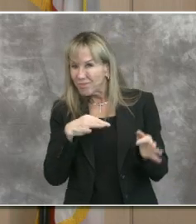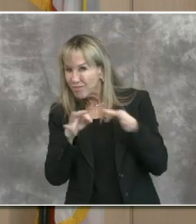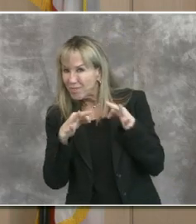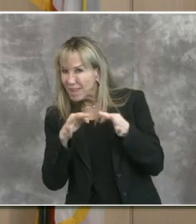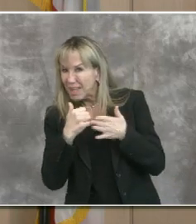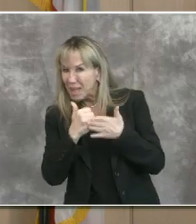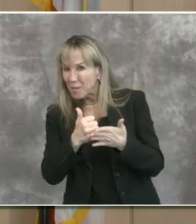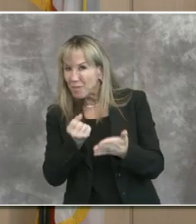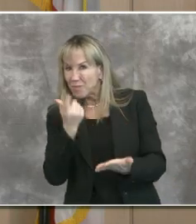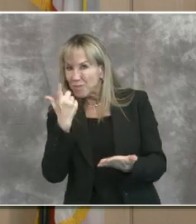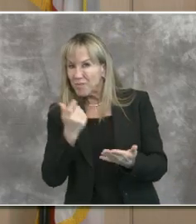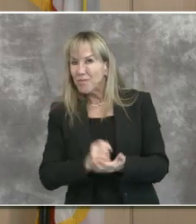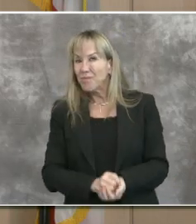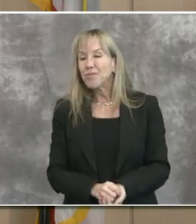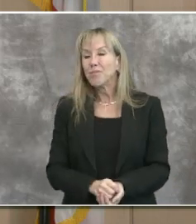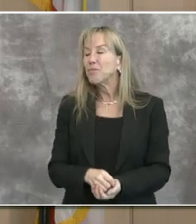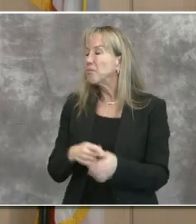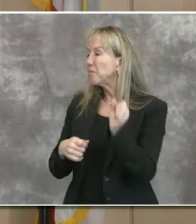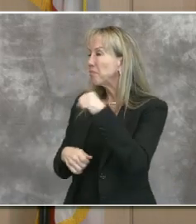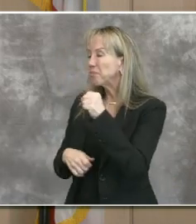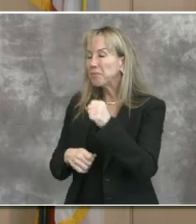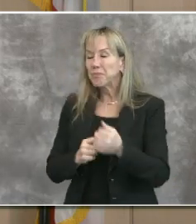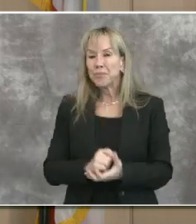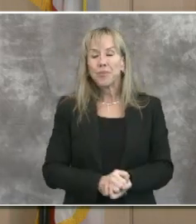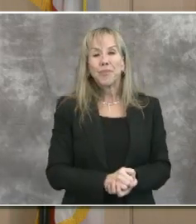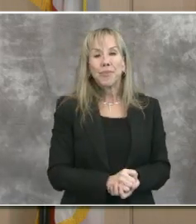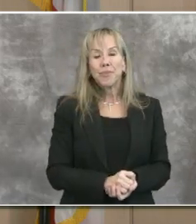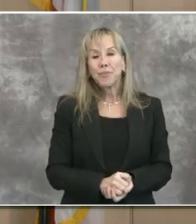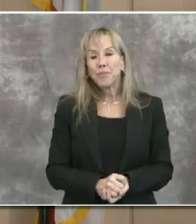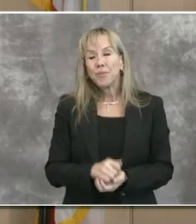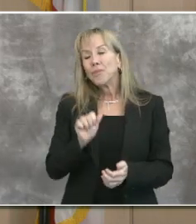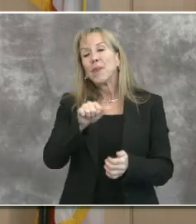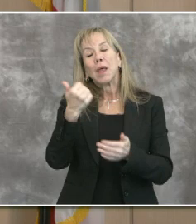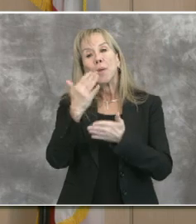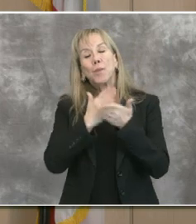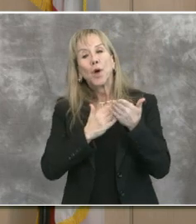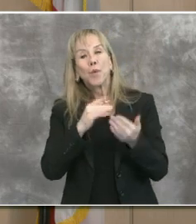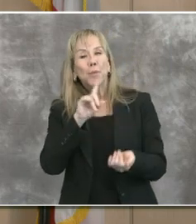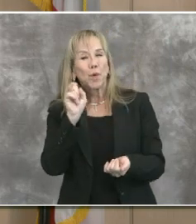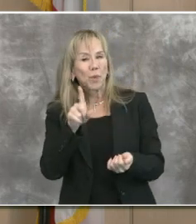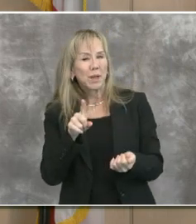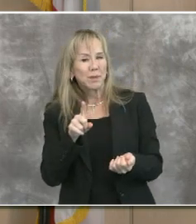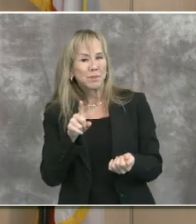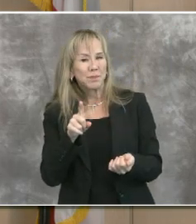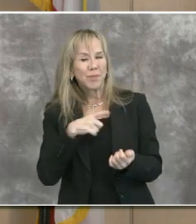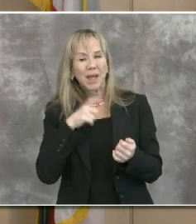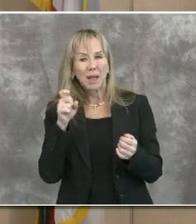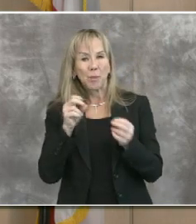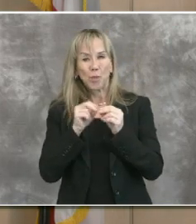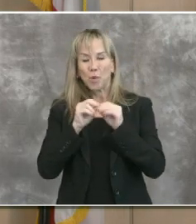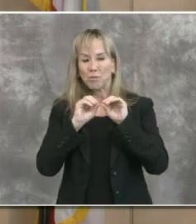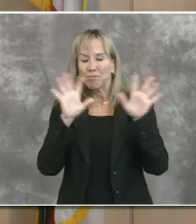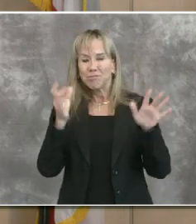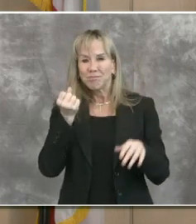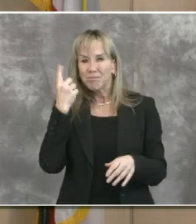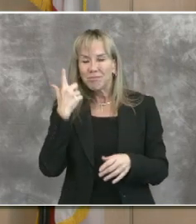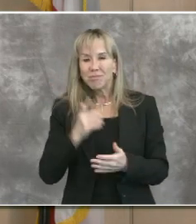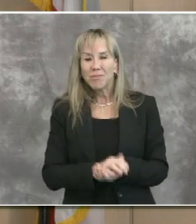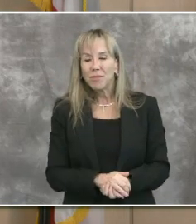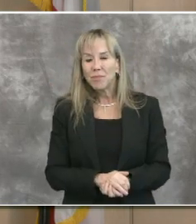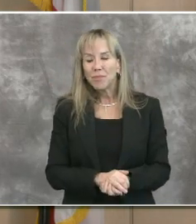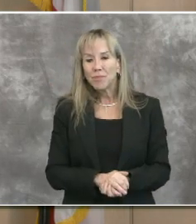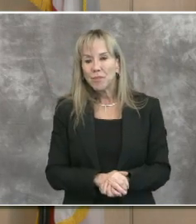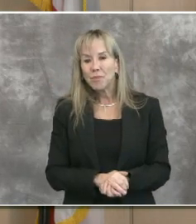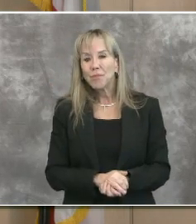It does, yes. And the other part of the question that I just wanted to try to get a little more clarity on, obviously it makes sense